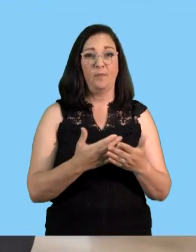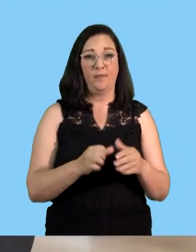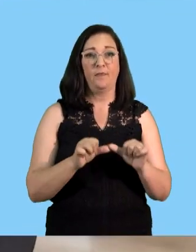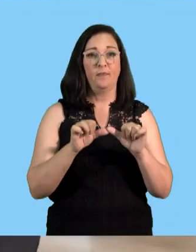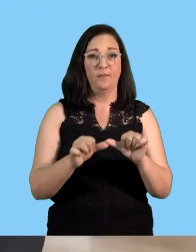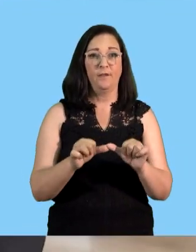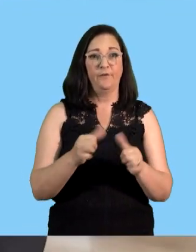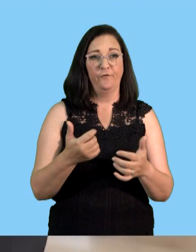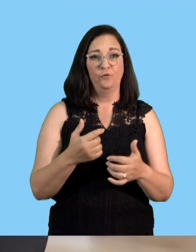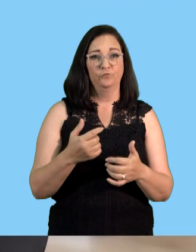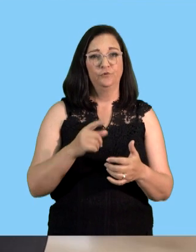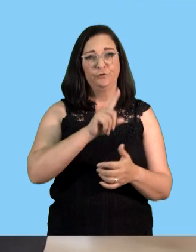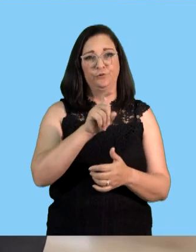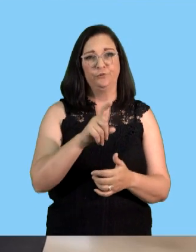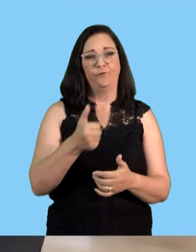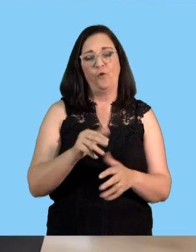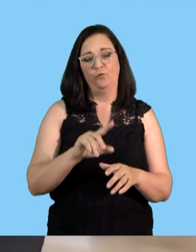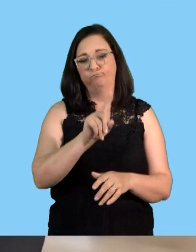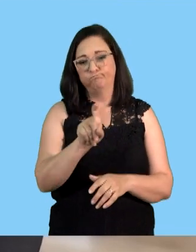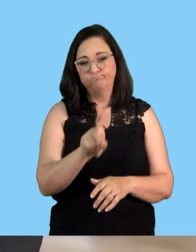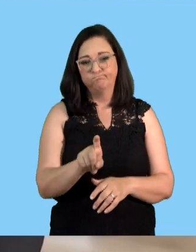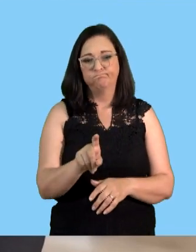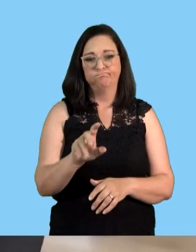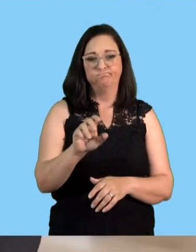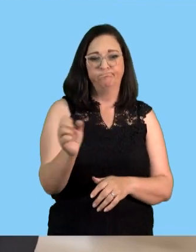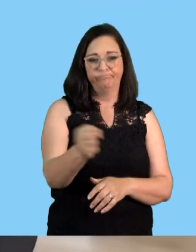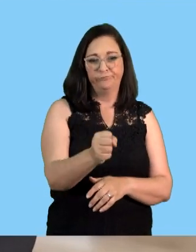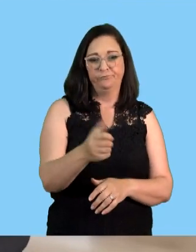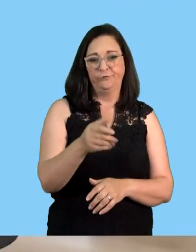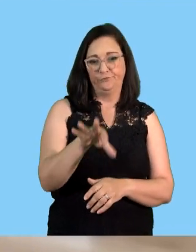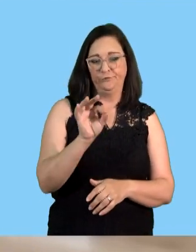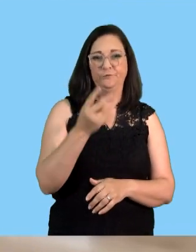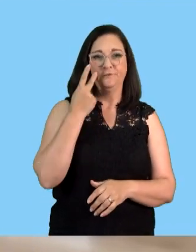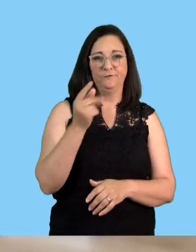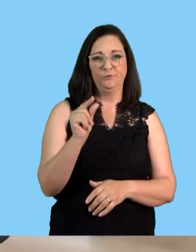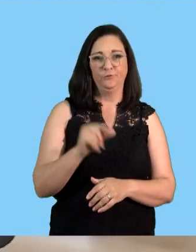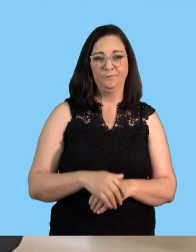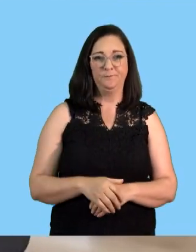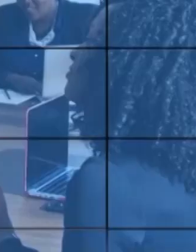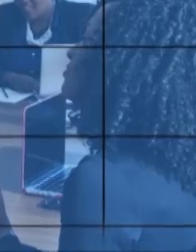we continue with our questions on recruitment and selection. See you just now.